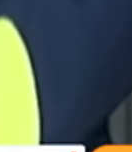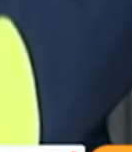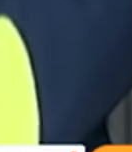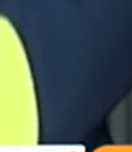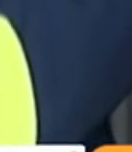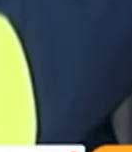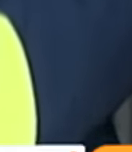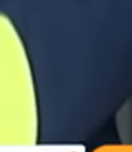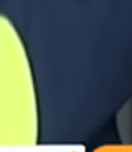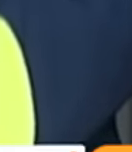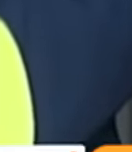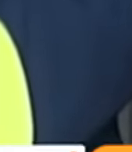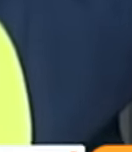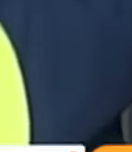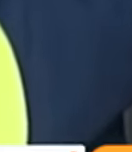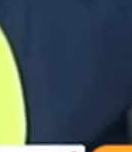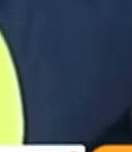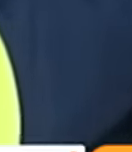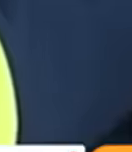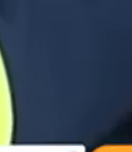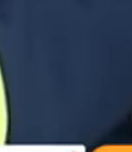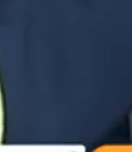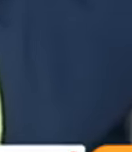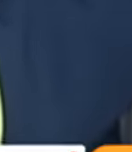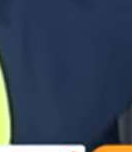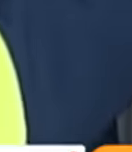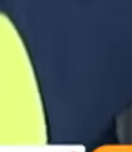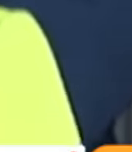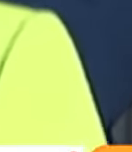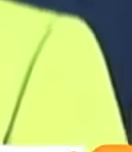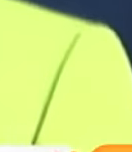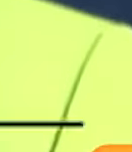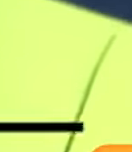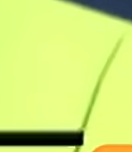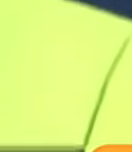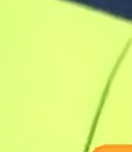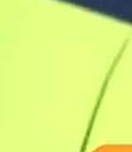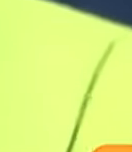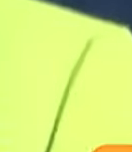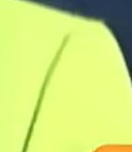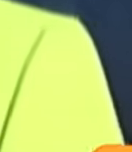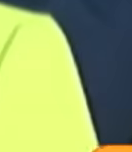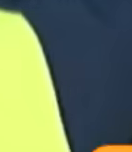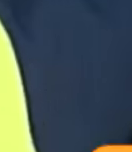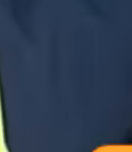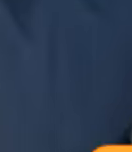various machineries and agencies that are charged with the responsibility of correcting